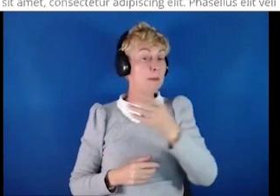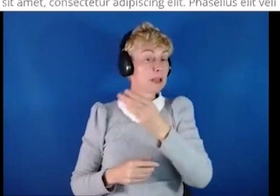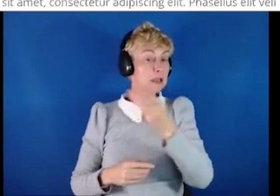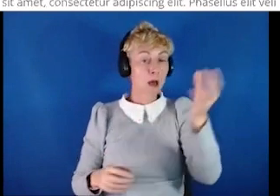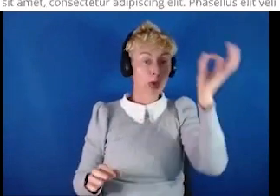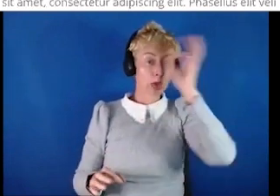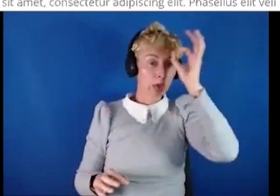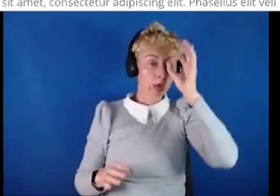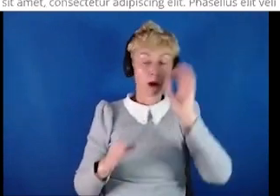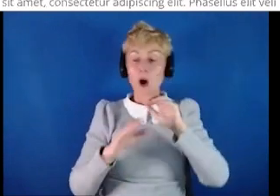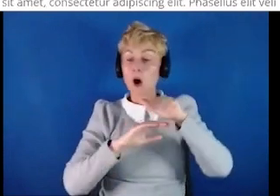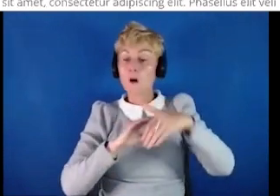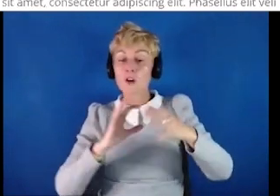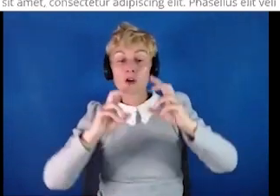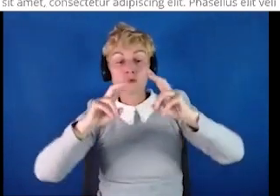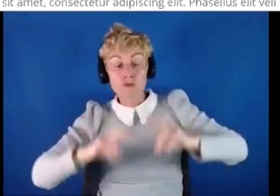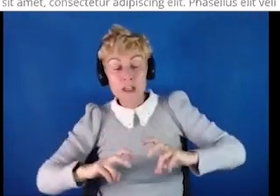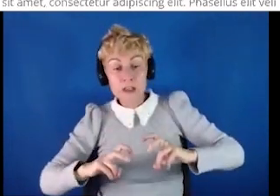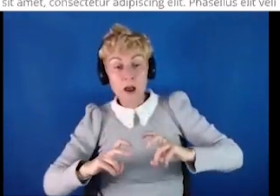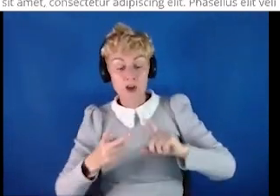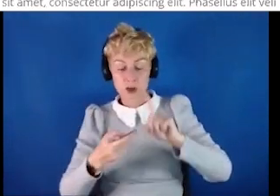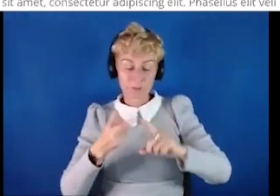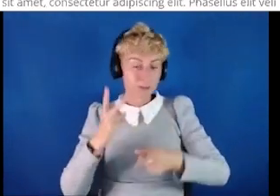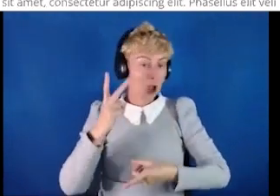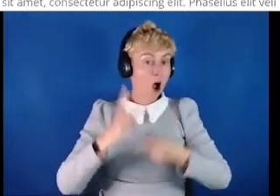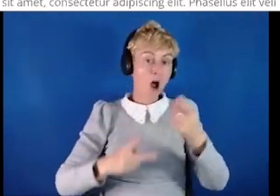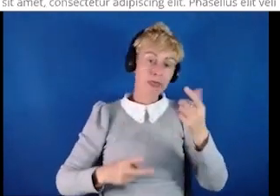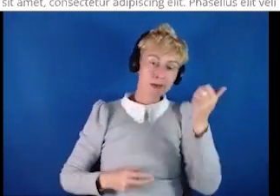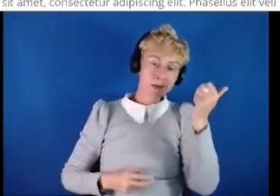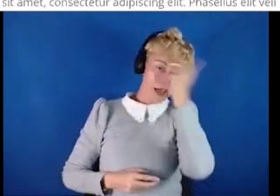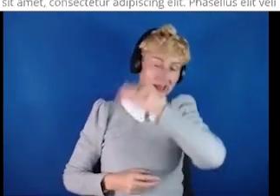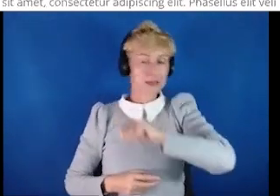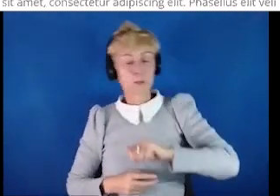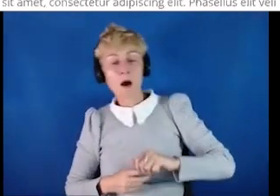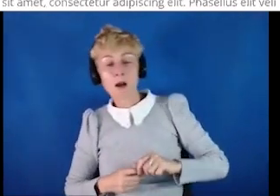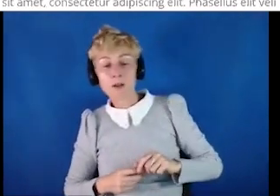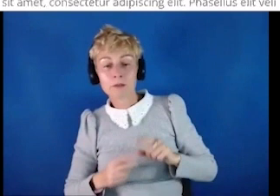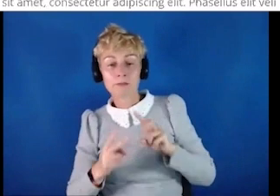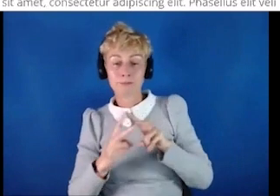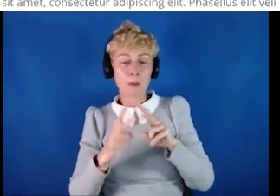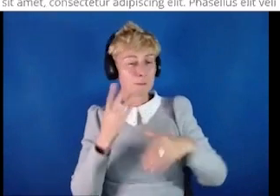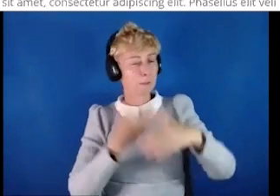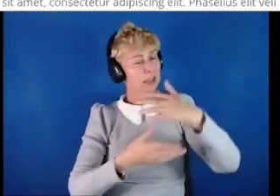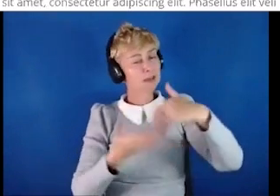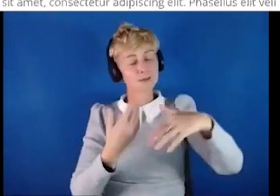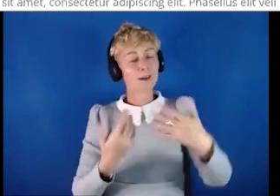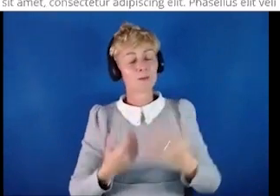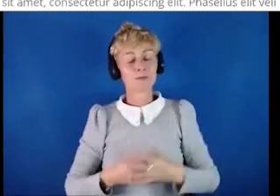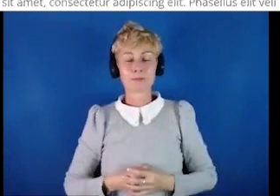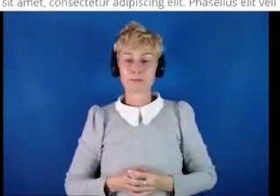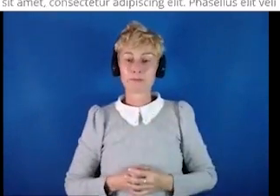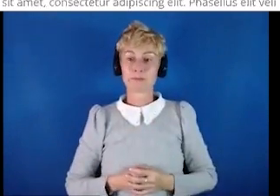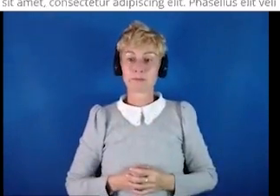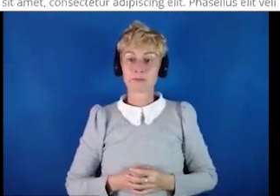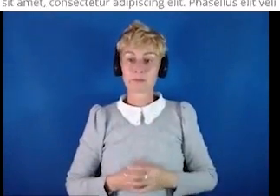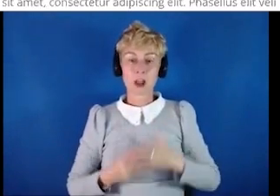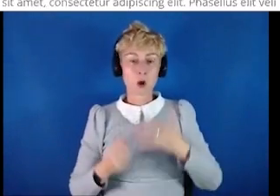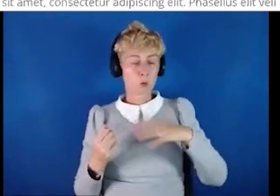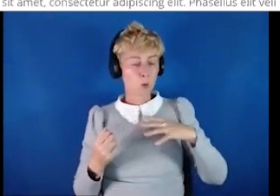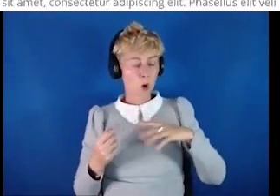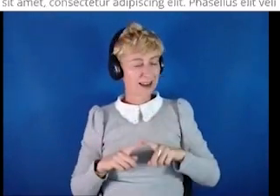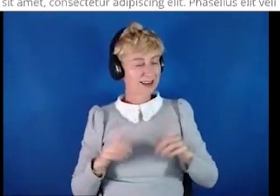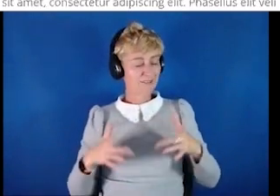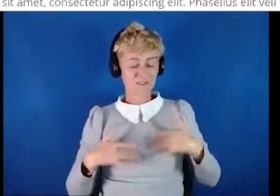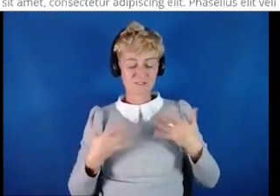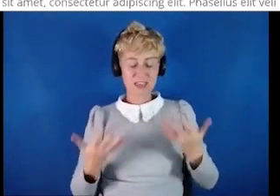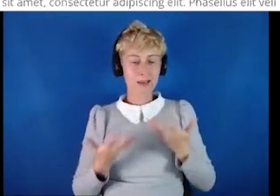research, people who felt that they were quite experts in the field, to sort of get a different feel for this.